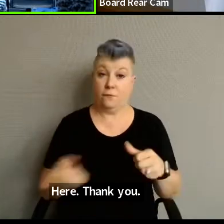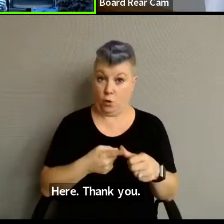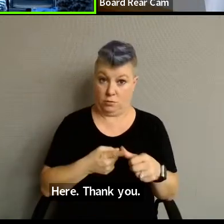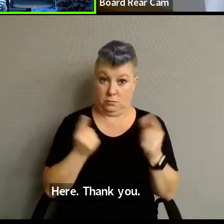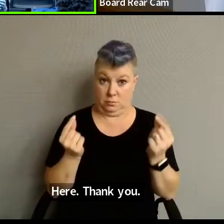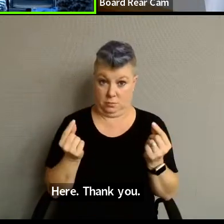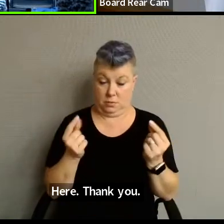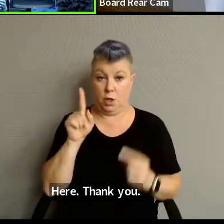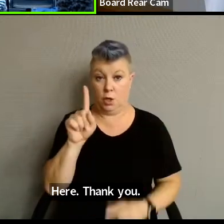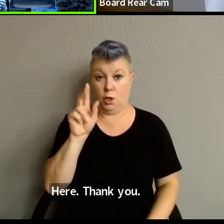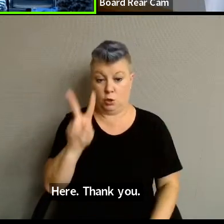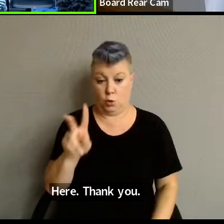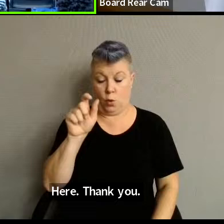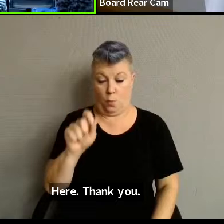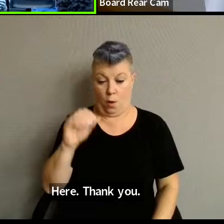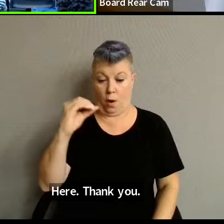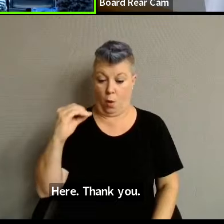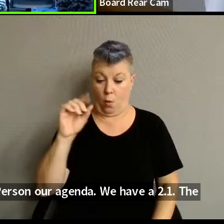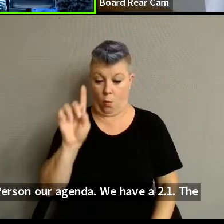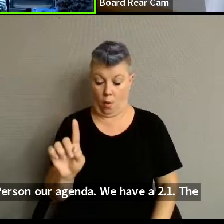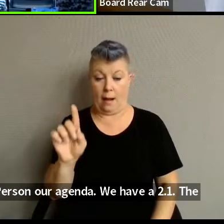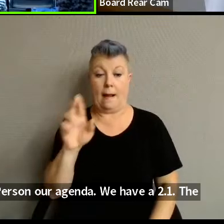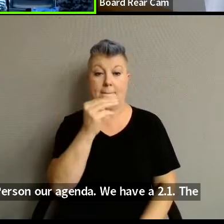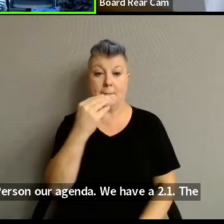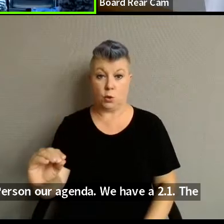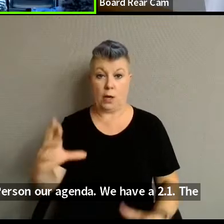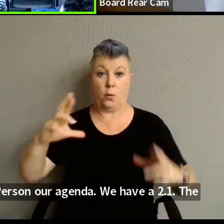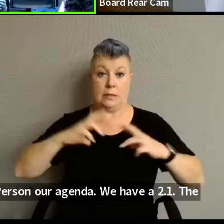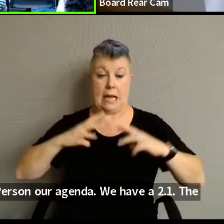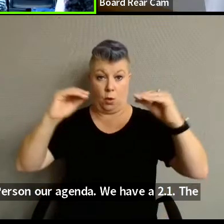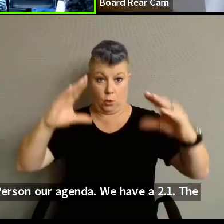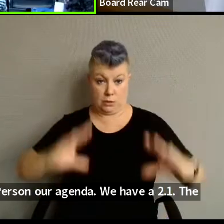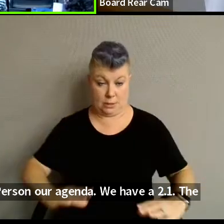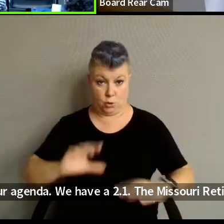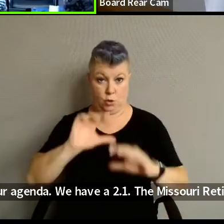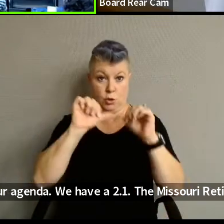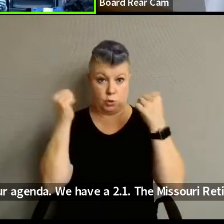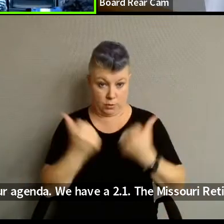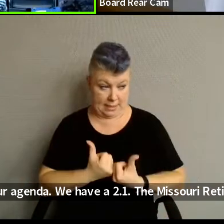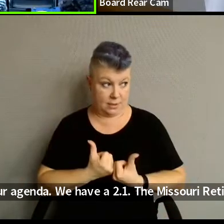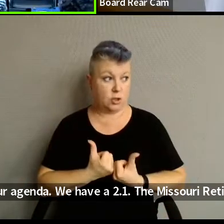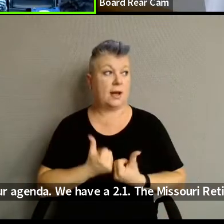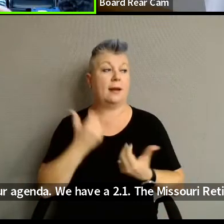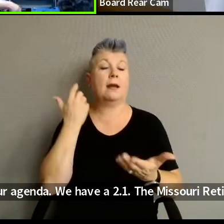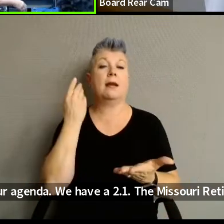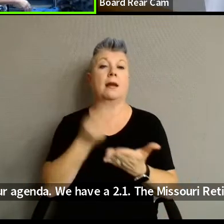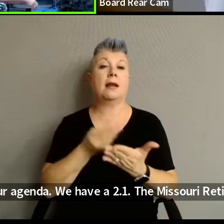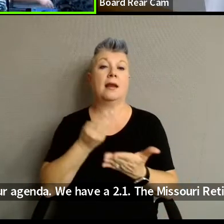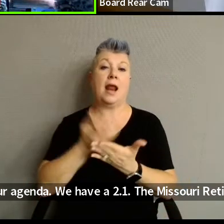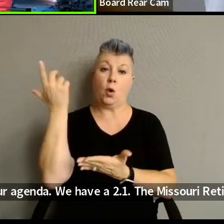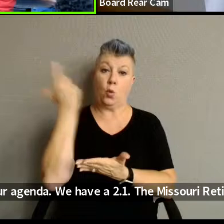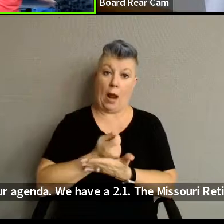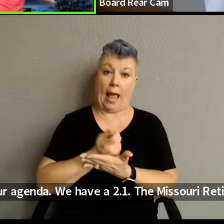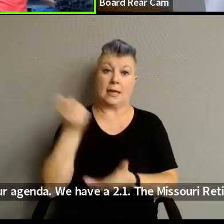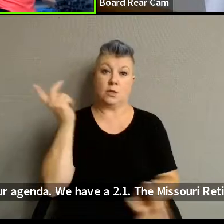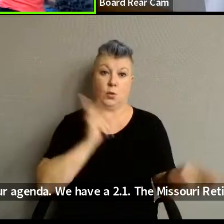a 2.01, the Missouri Retired Teachers Association, MRTA grant recipients.